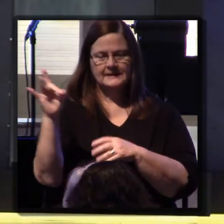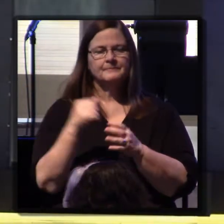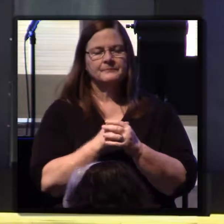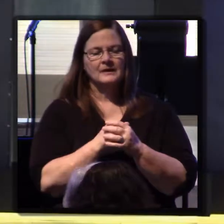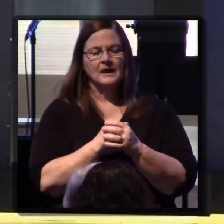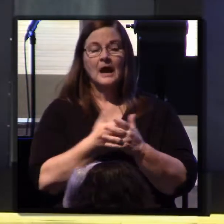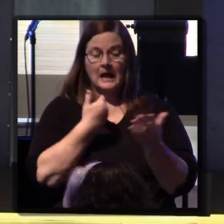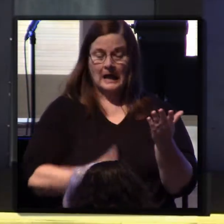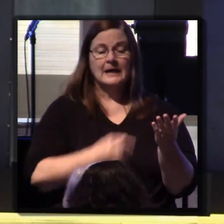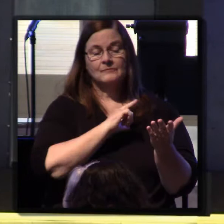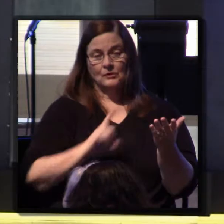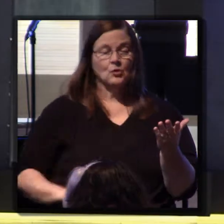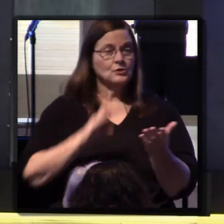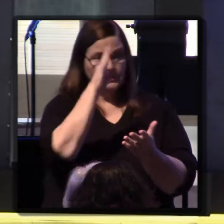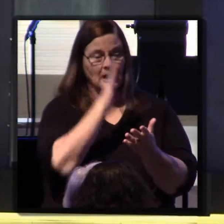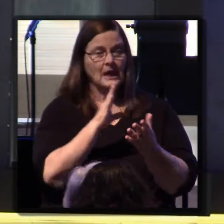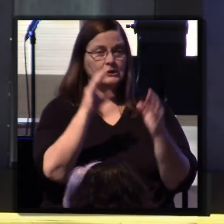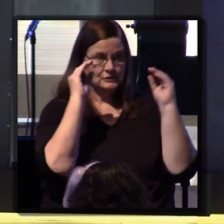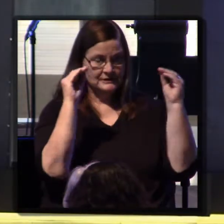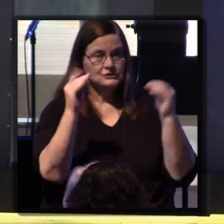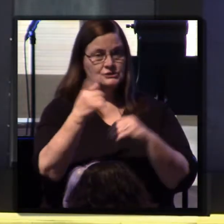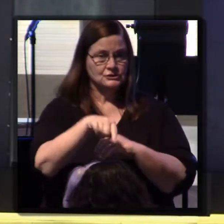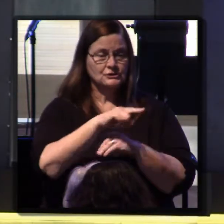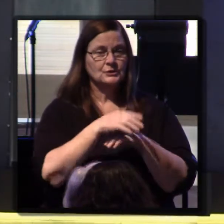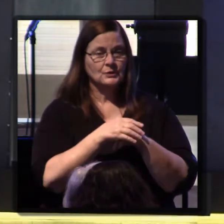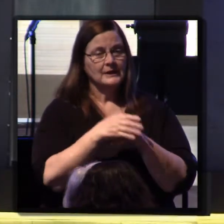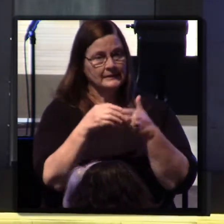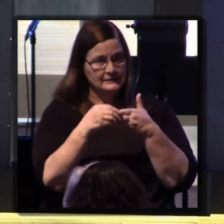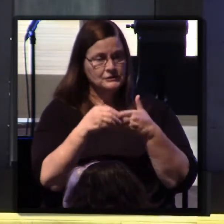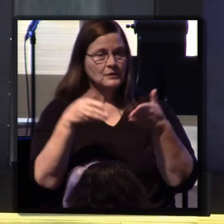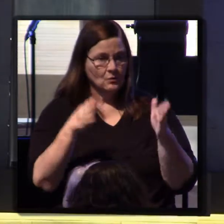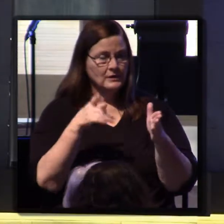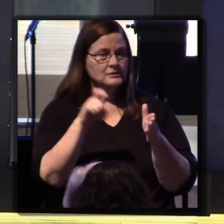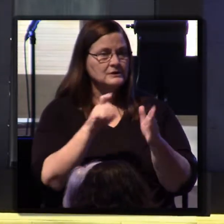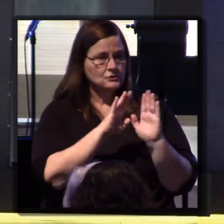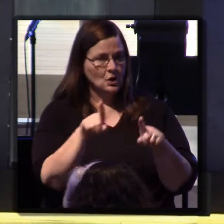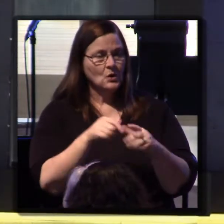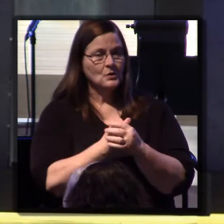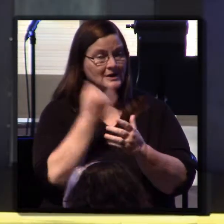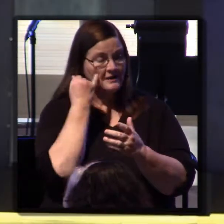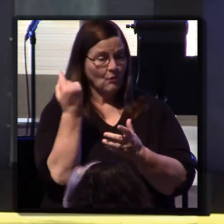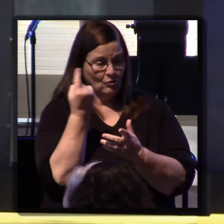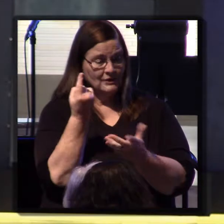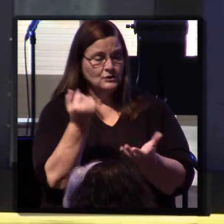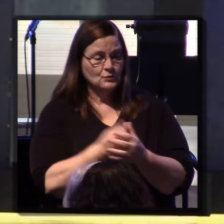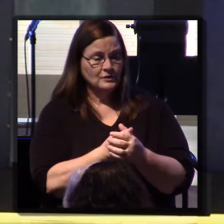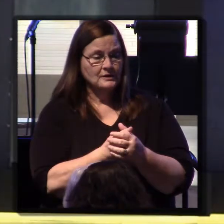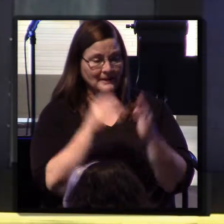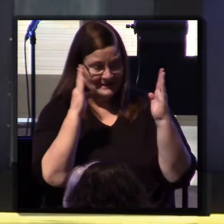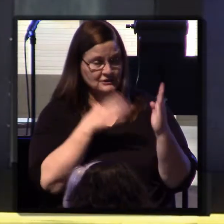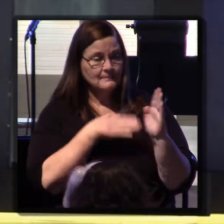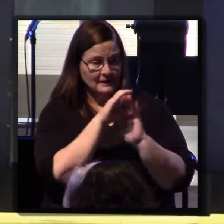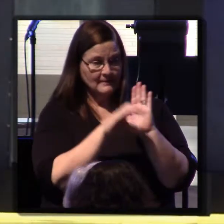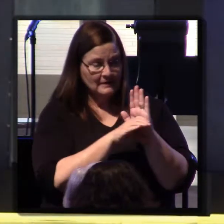Verse 17 and 18. "Thus says the Lord your Redeemer, the Holy One of Israel, I am the Lord your God who teaches you to profit, who leads you in the way